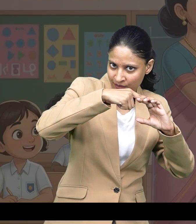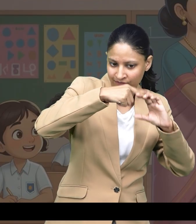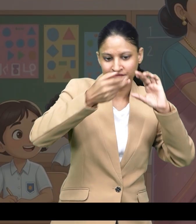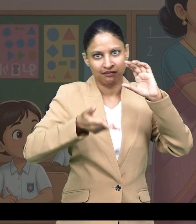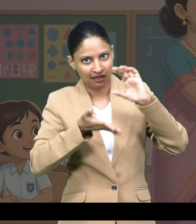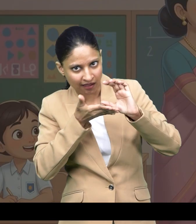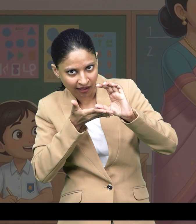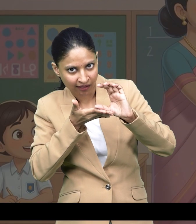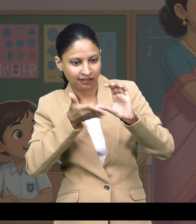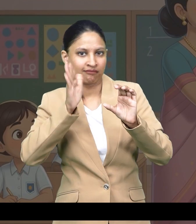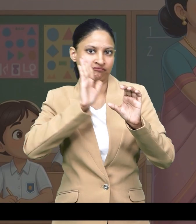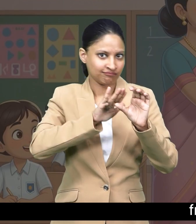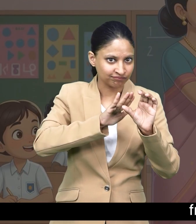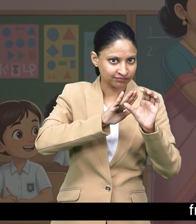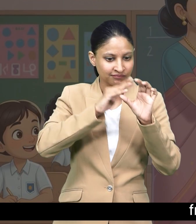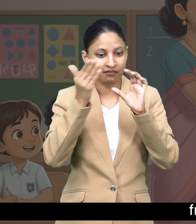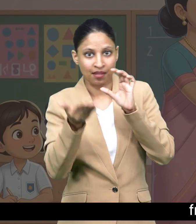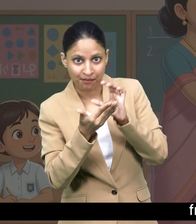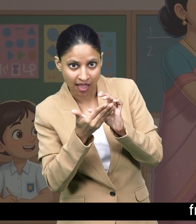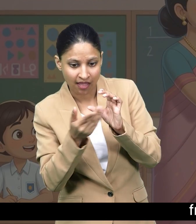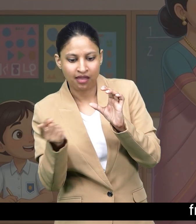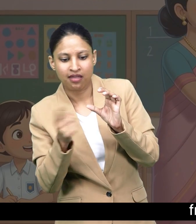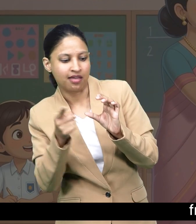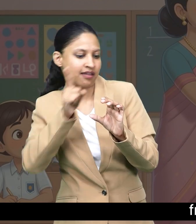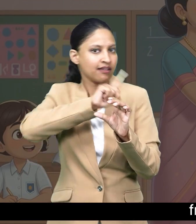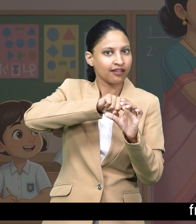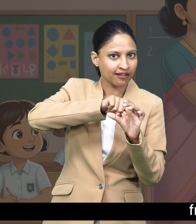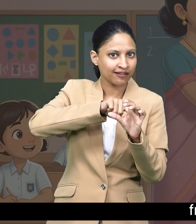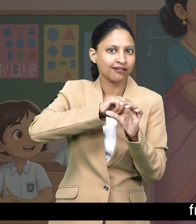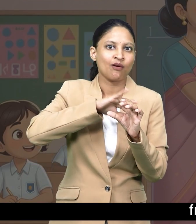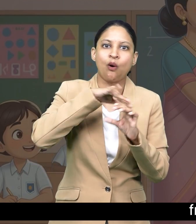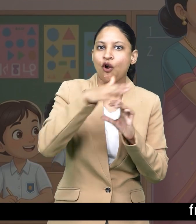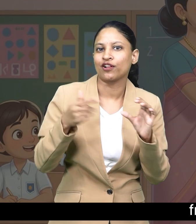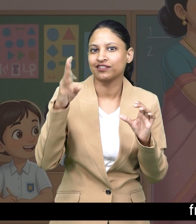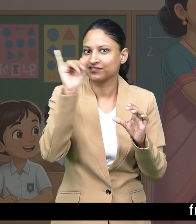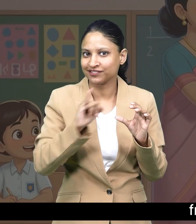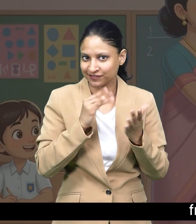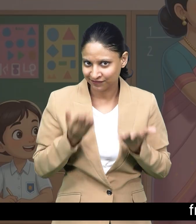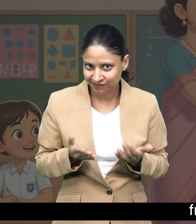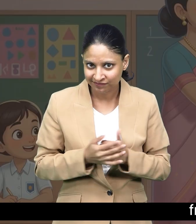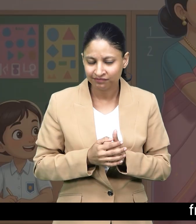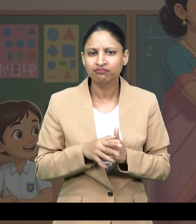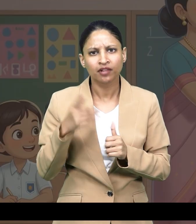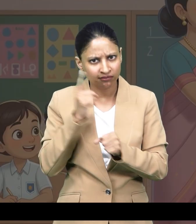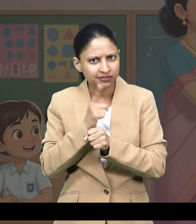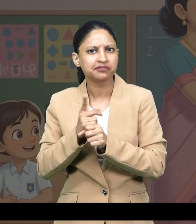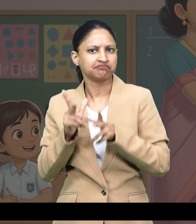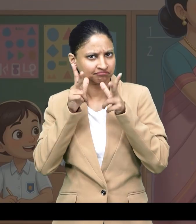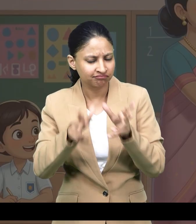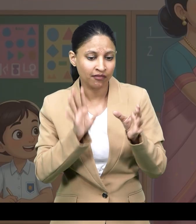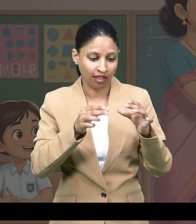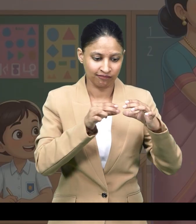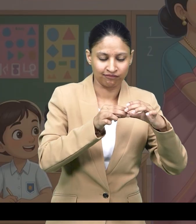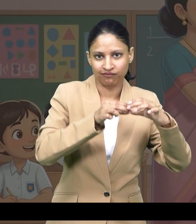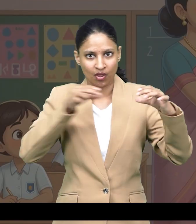top, bottom, front, back, and 2 sides. Then she